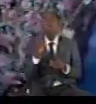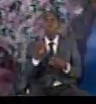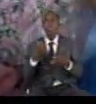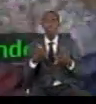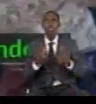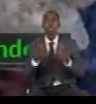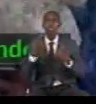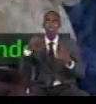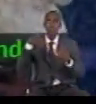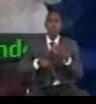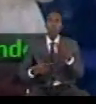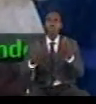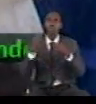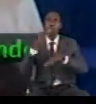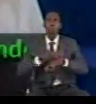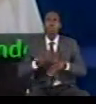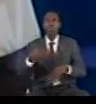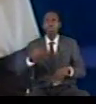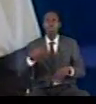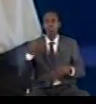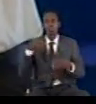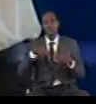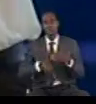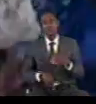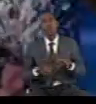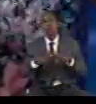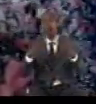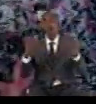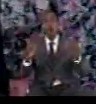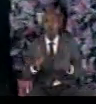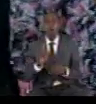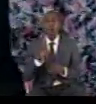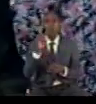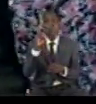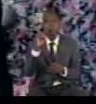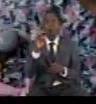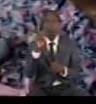Let deep call unto deep. Open up.